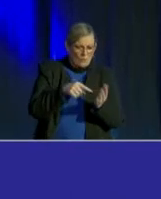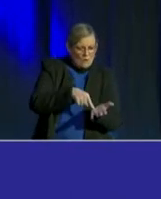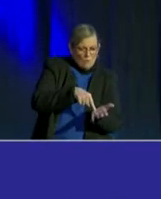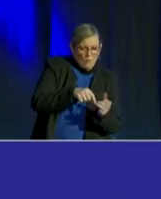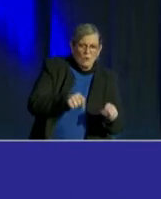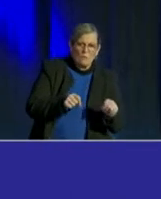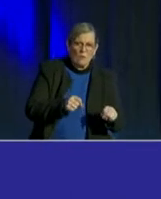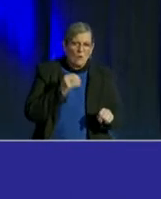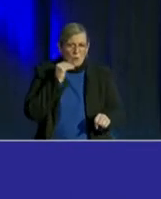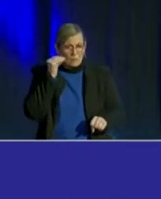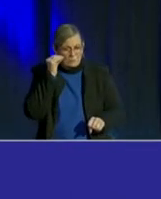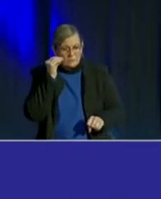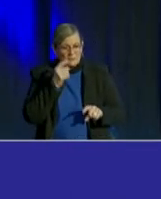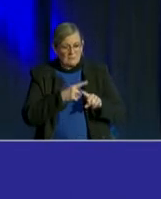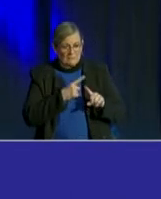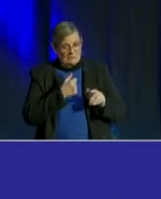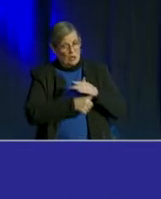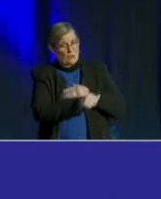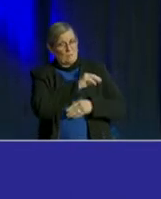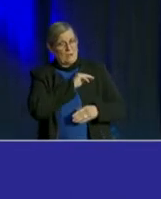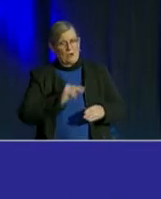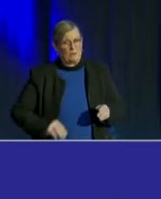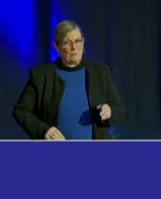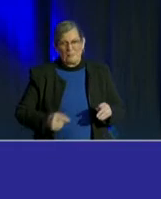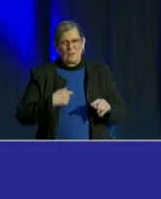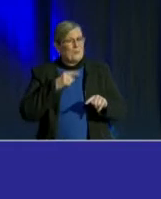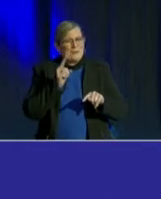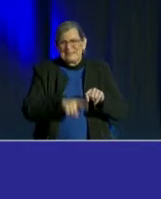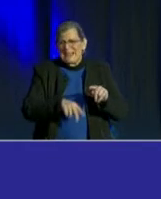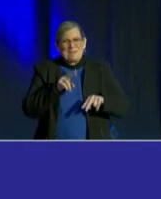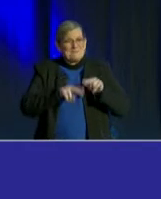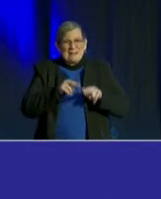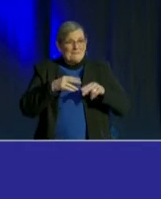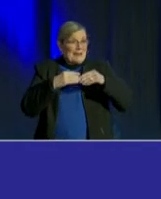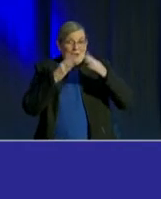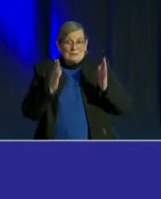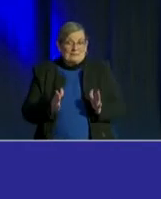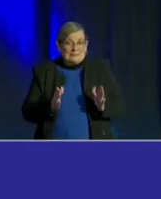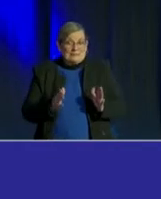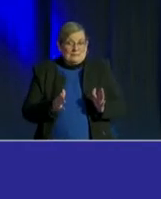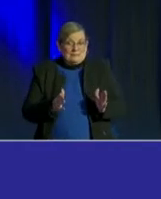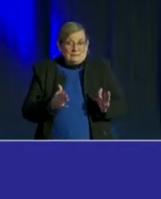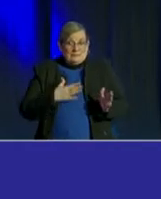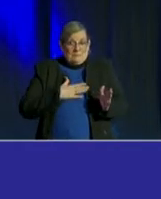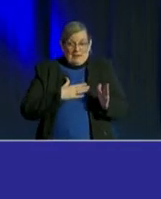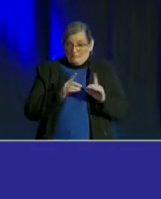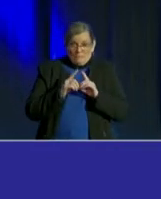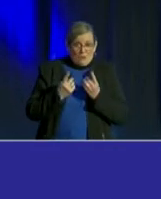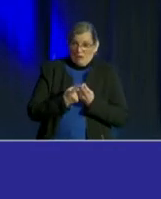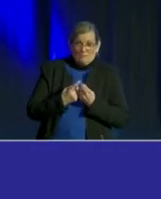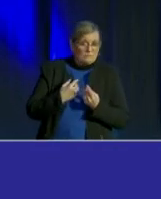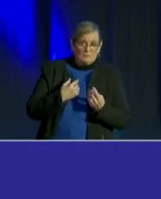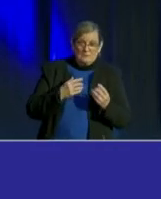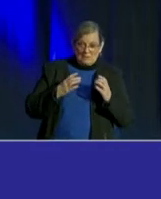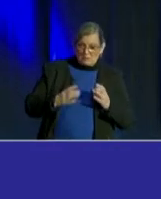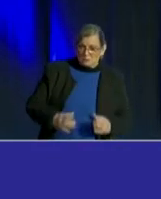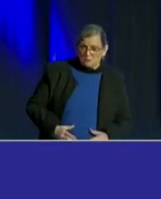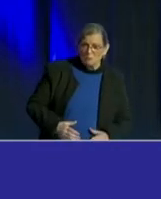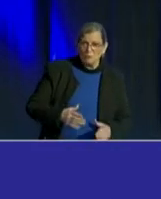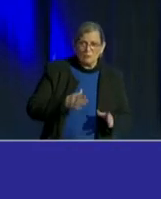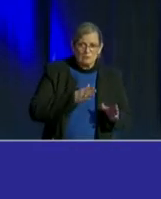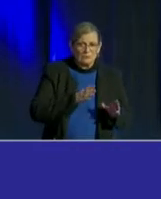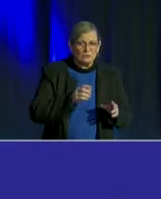guess what? We can't even build housing if Consumer and Regulatory Affairs does not issue permits, does not